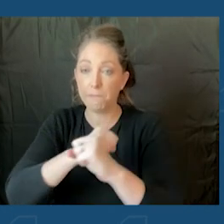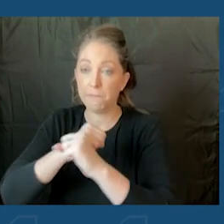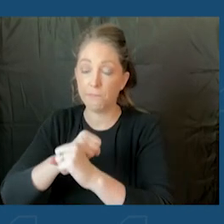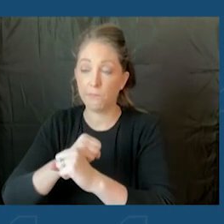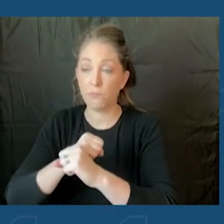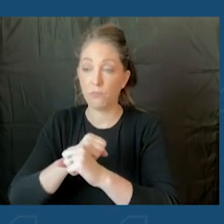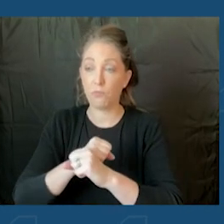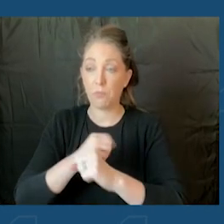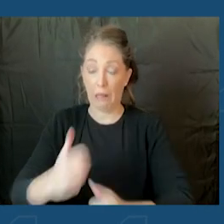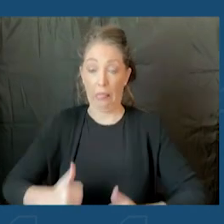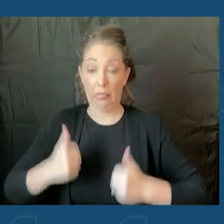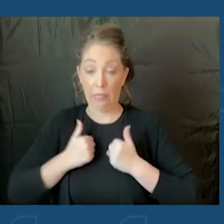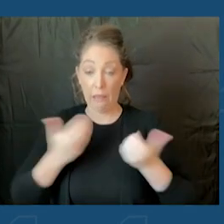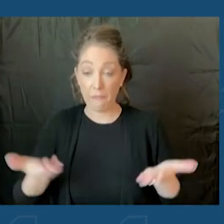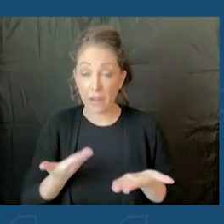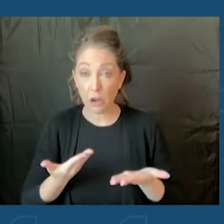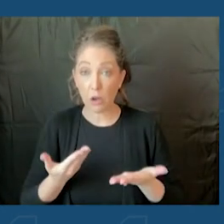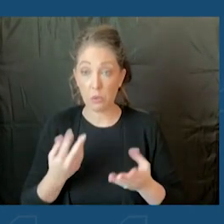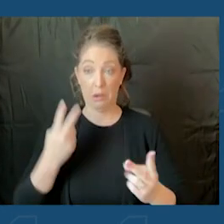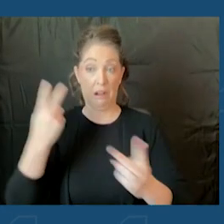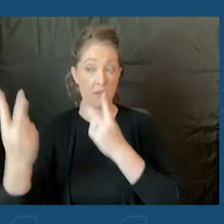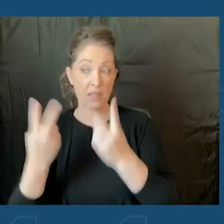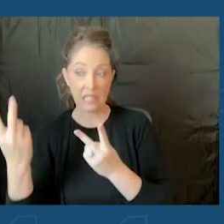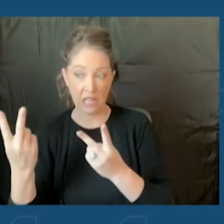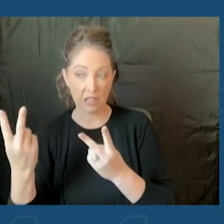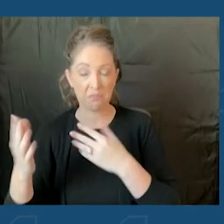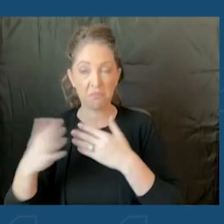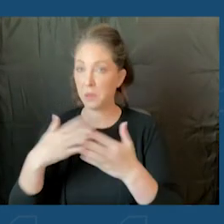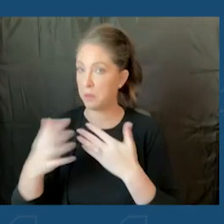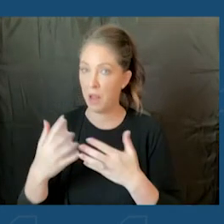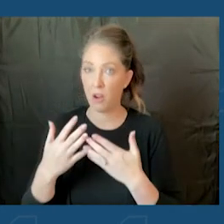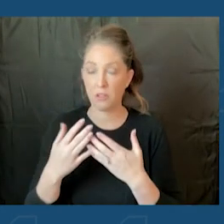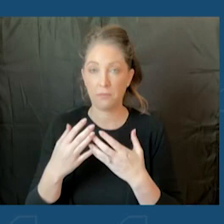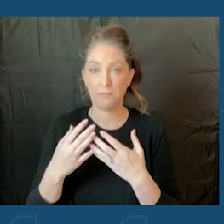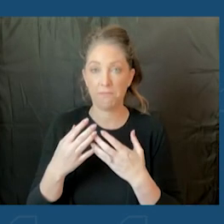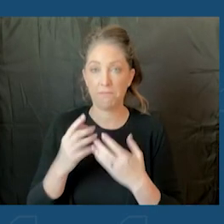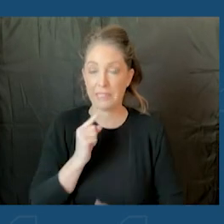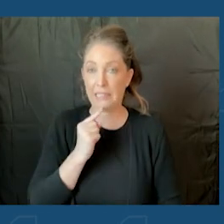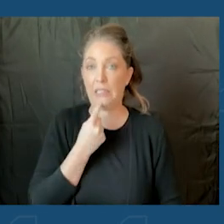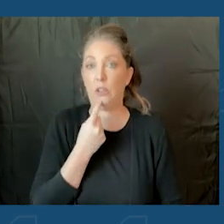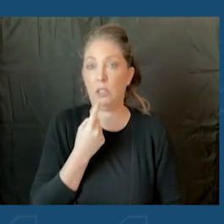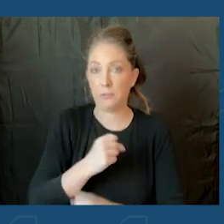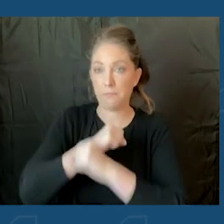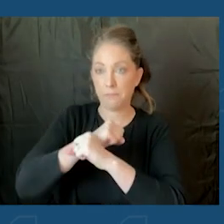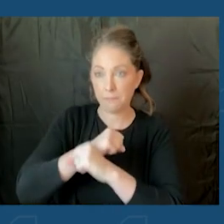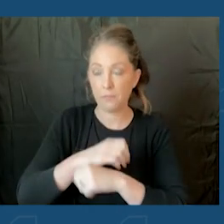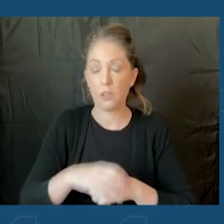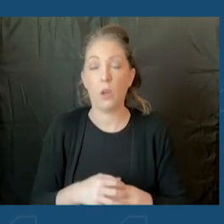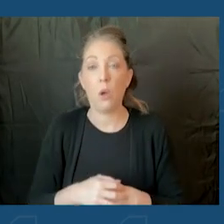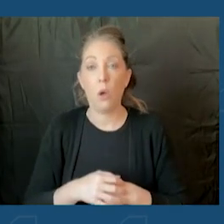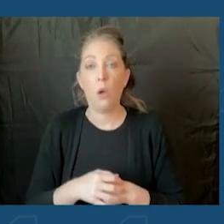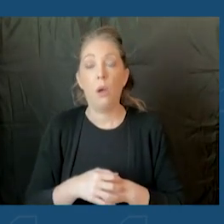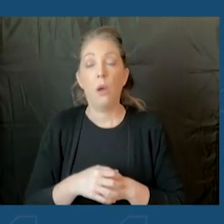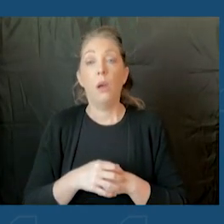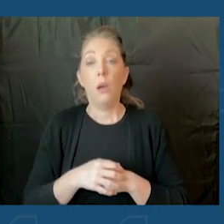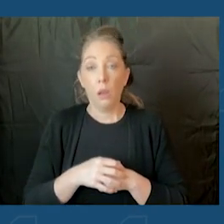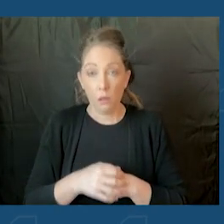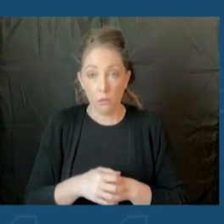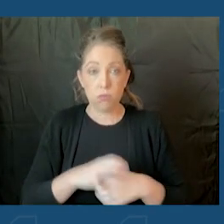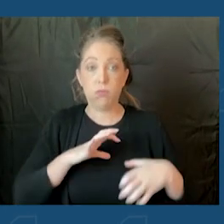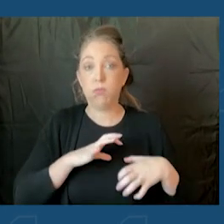take that very seriously. And so it is heartbreaking to learn that within the last hour, a prominent